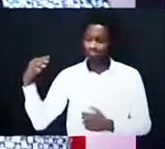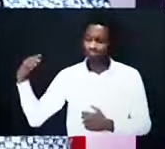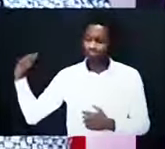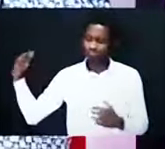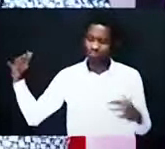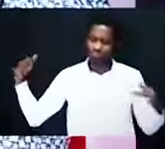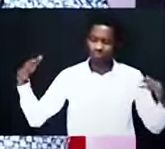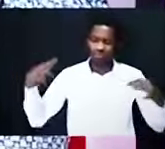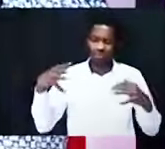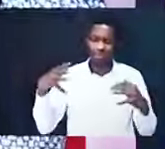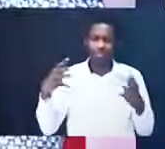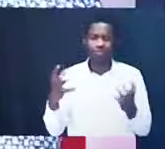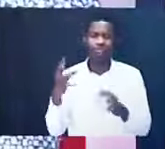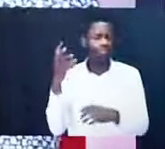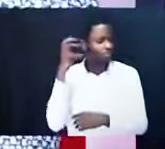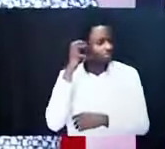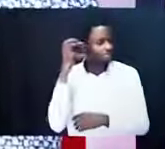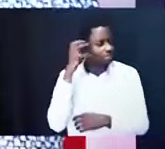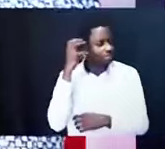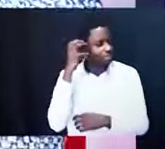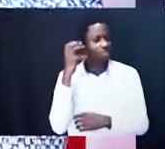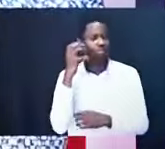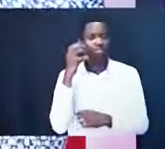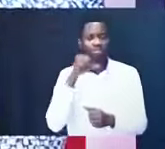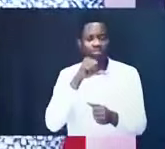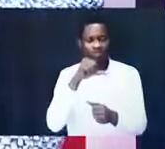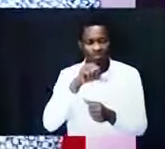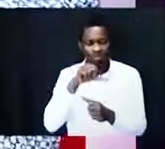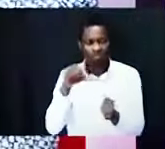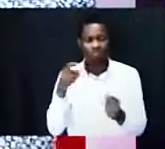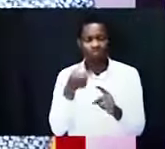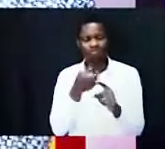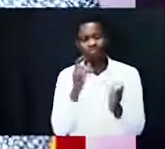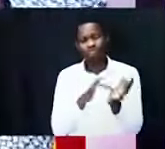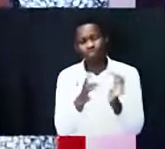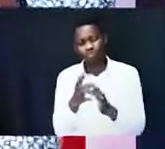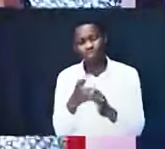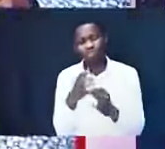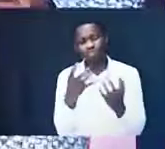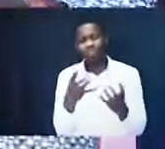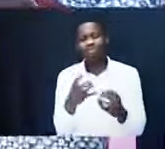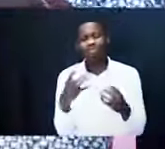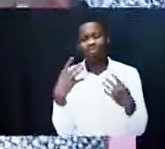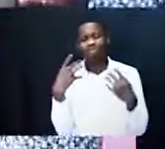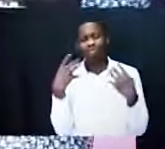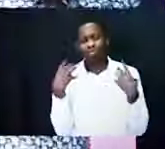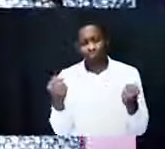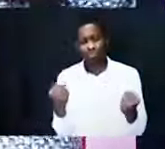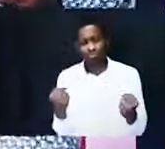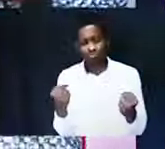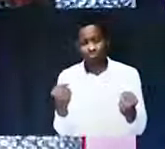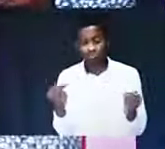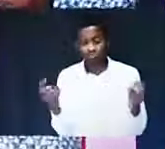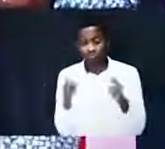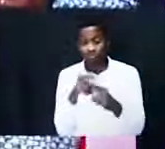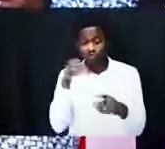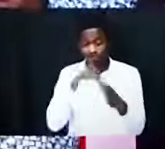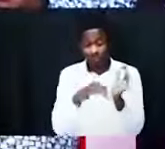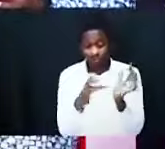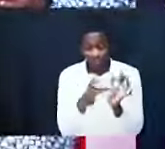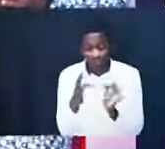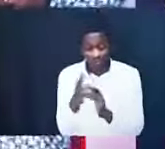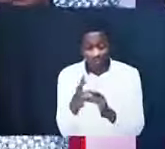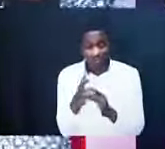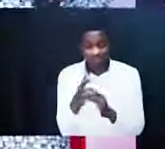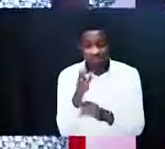him and to be healed of their disease. You see, so in his teaching ministry, he spent